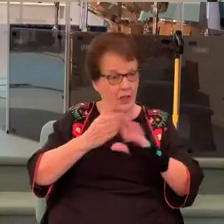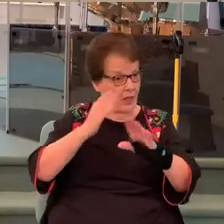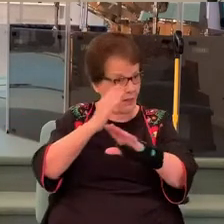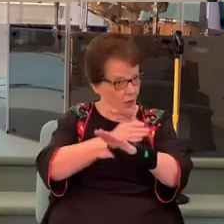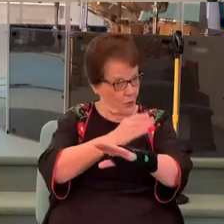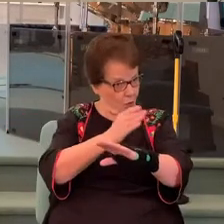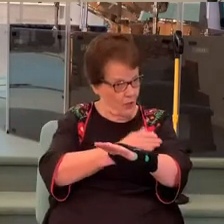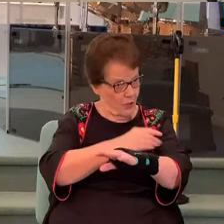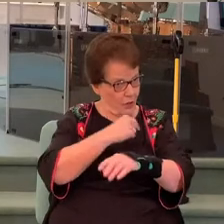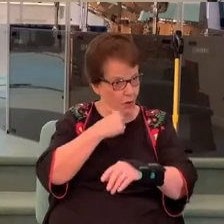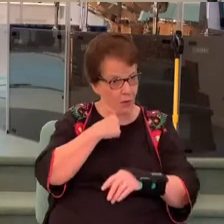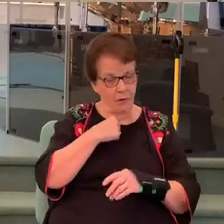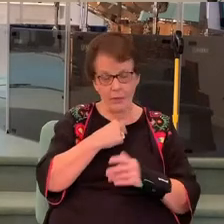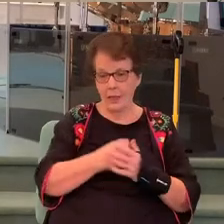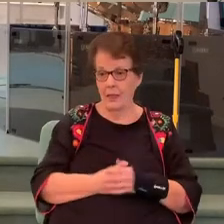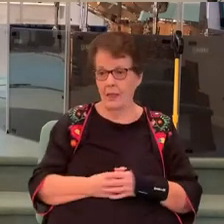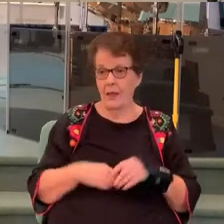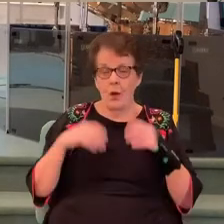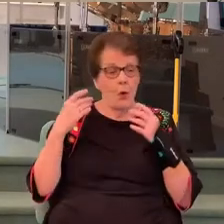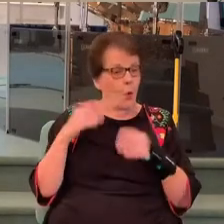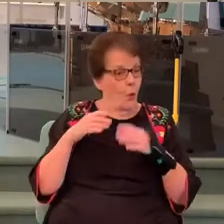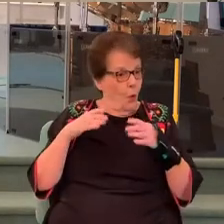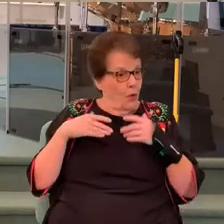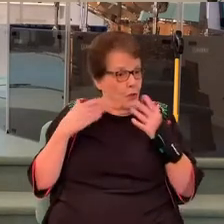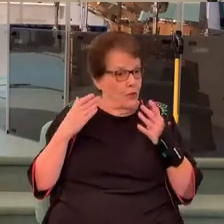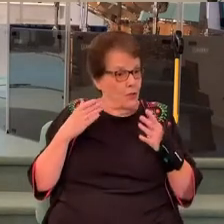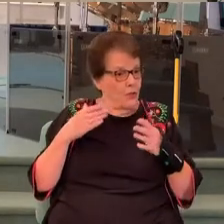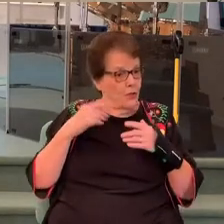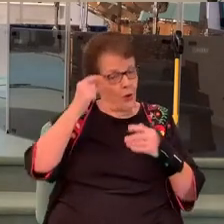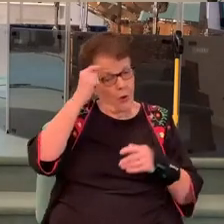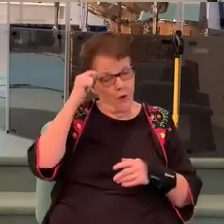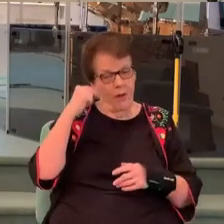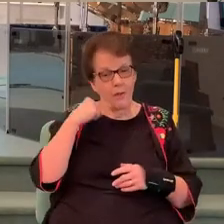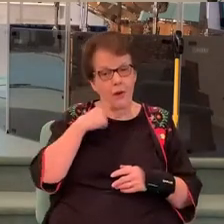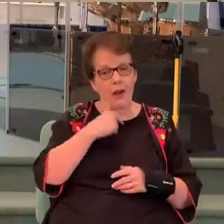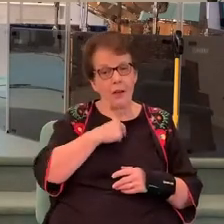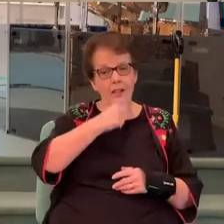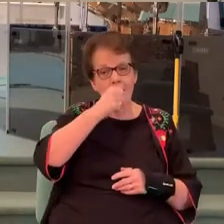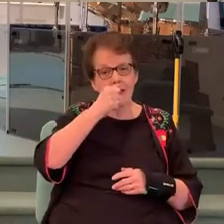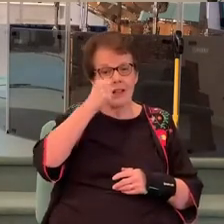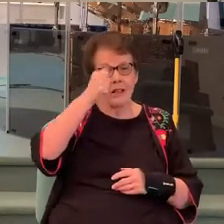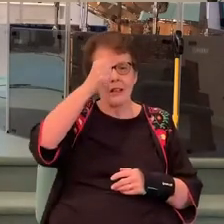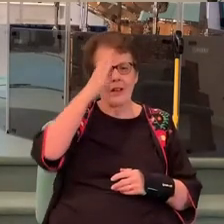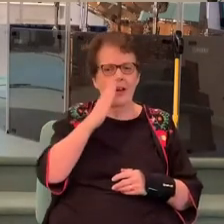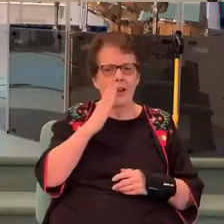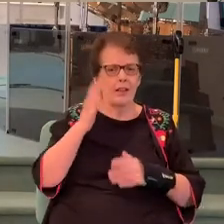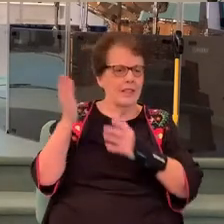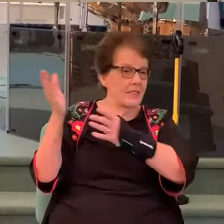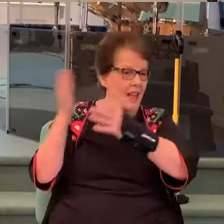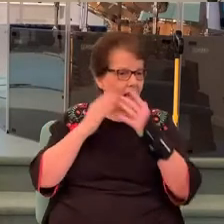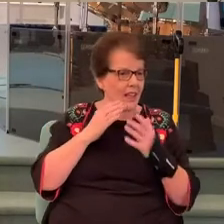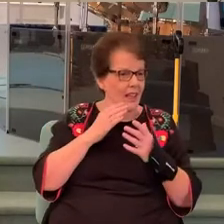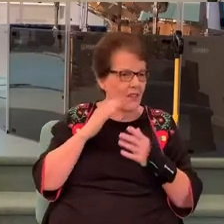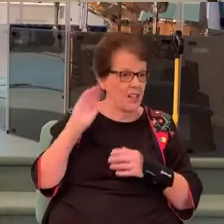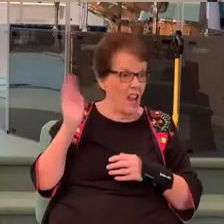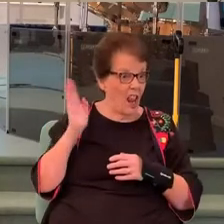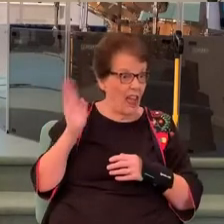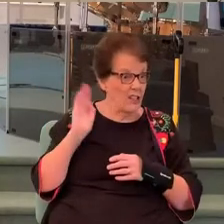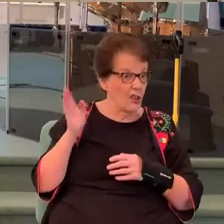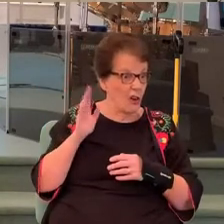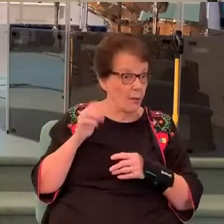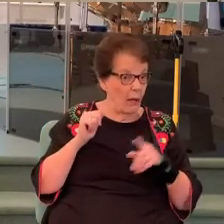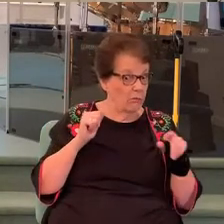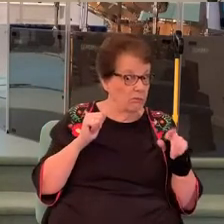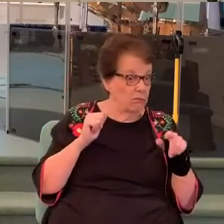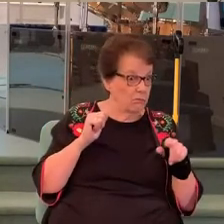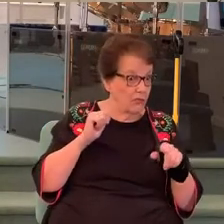And what joy it is for us that we won't get a 20-minute lecture from God about how we should have done that 10 years ago when we committed this sin.